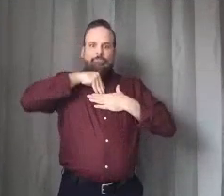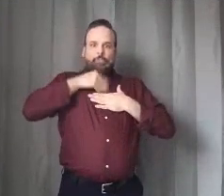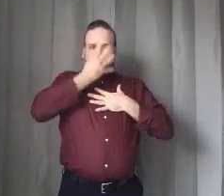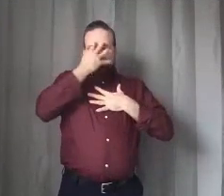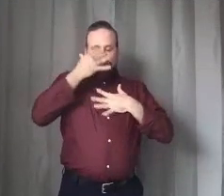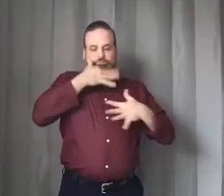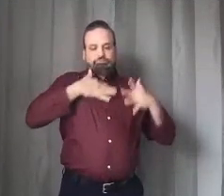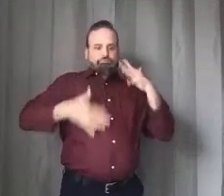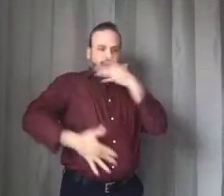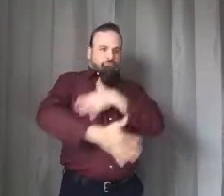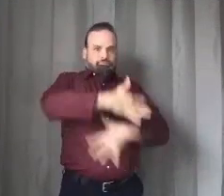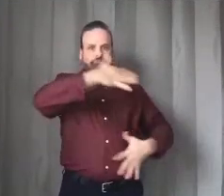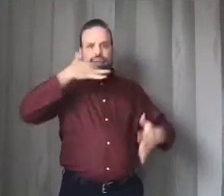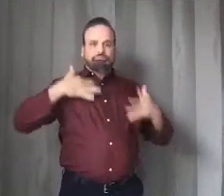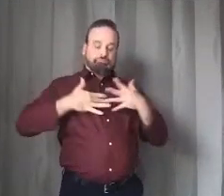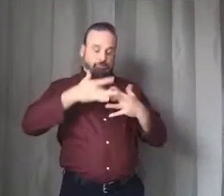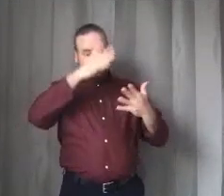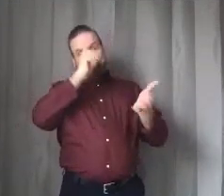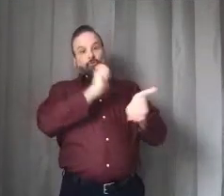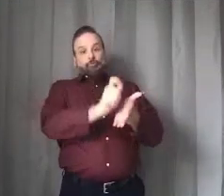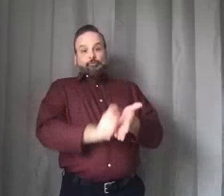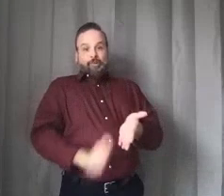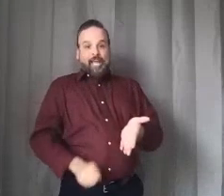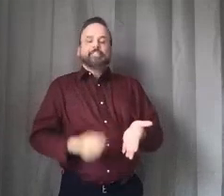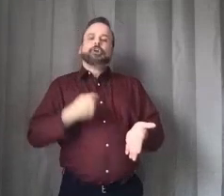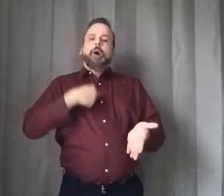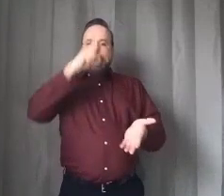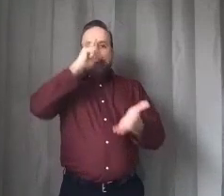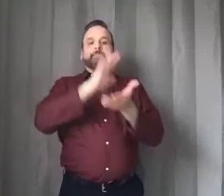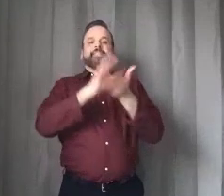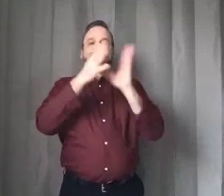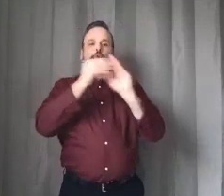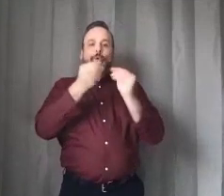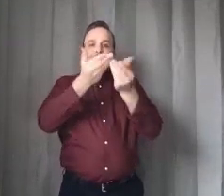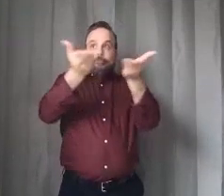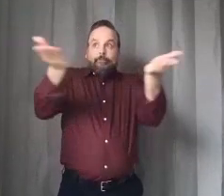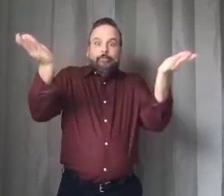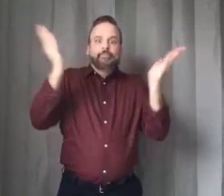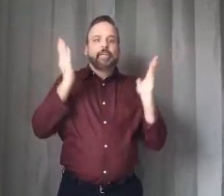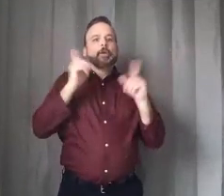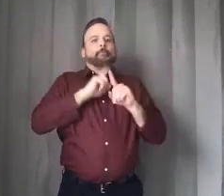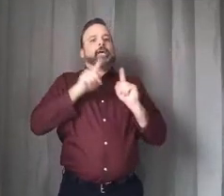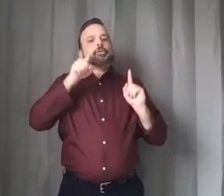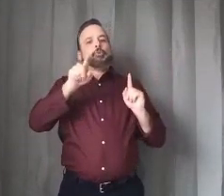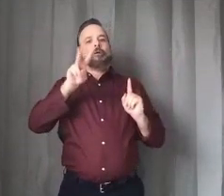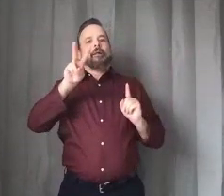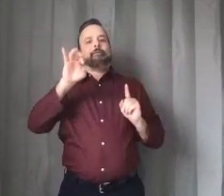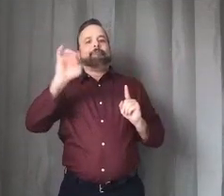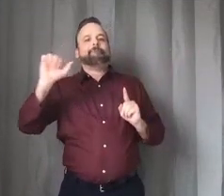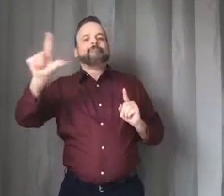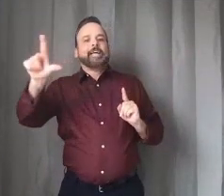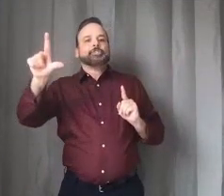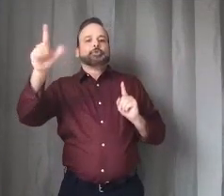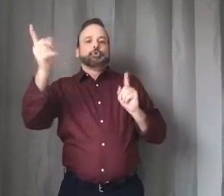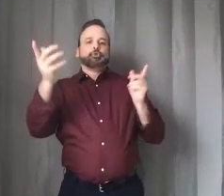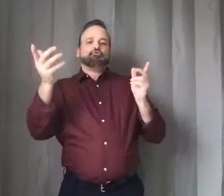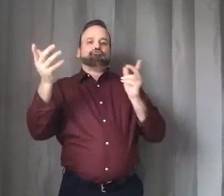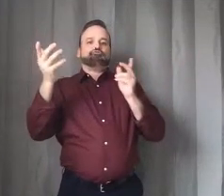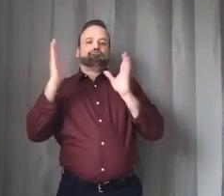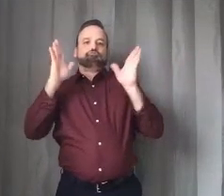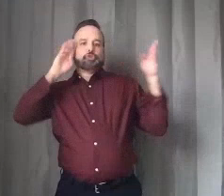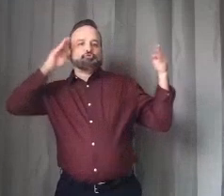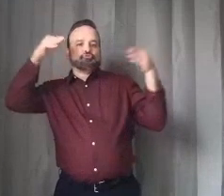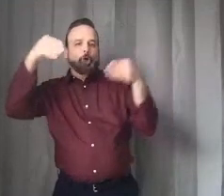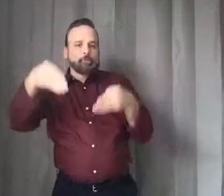everything exist, and you're just like the vessel for it. But then you also have to have the discipline to sit down and show up. And when you sit down and show